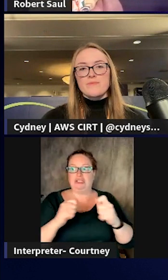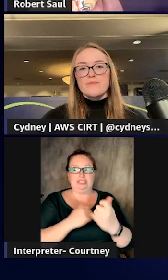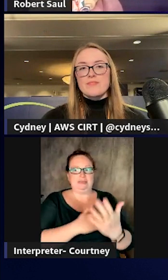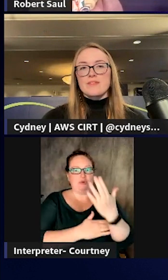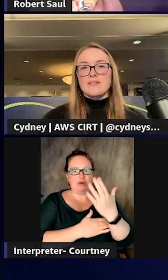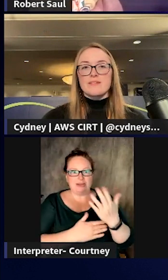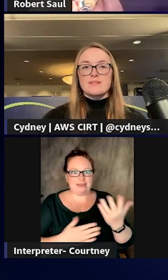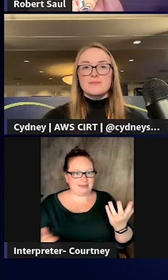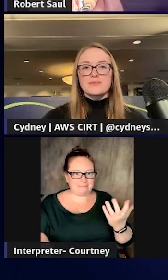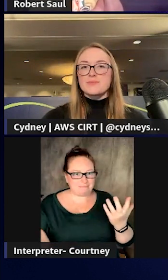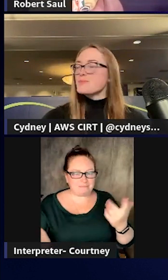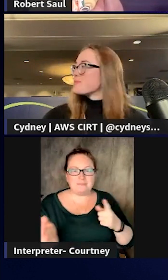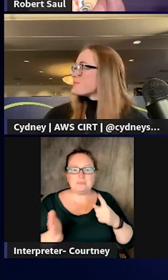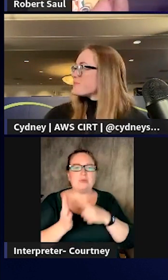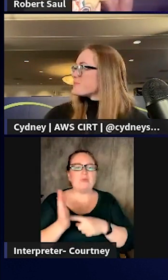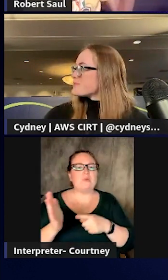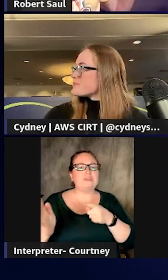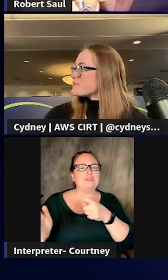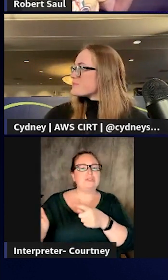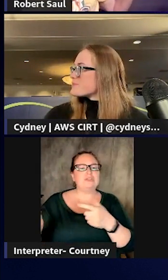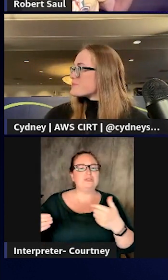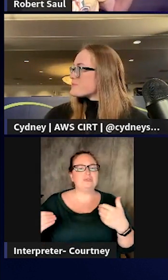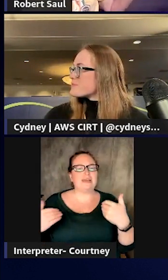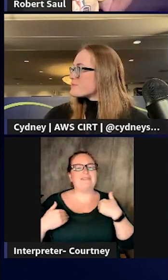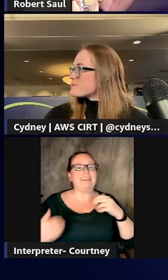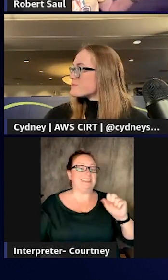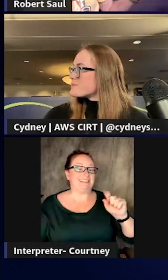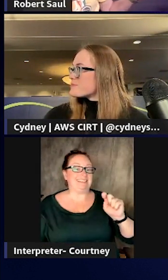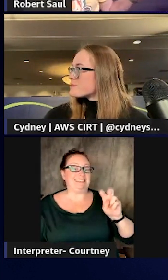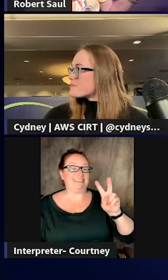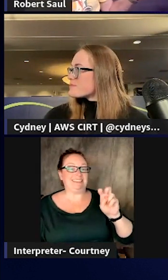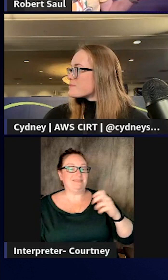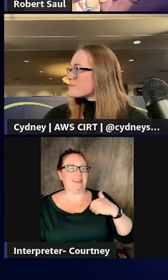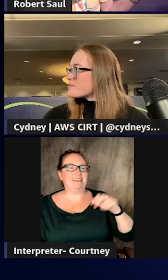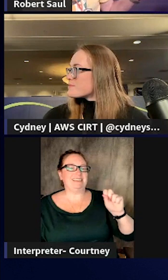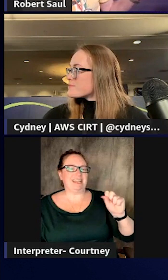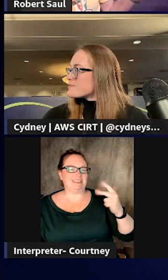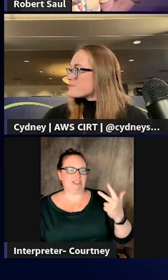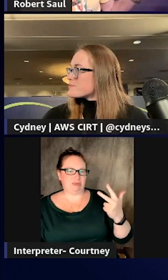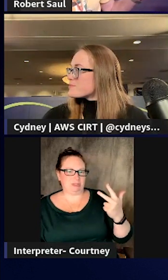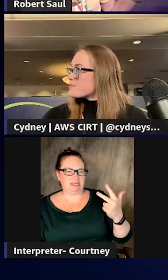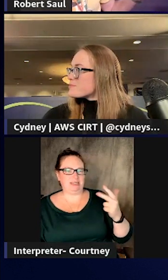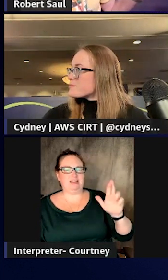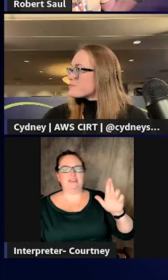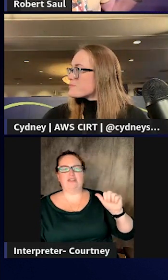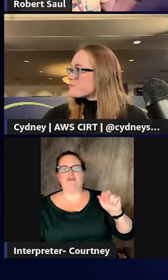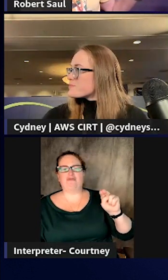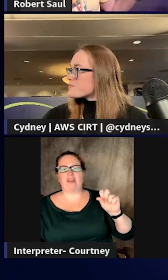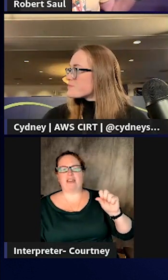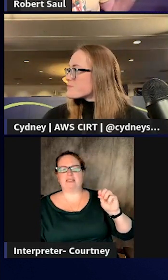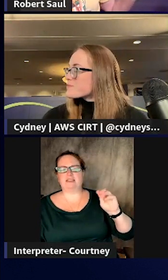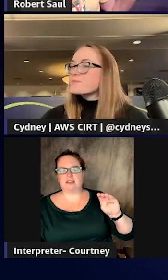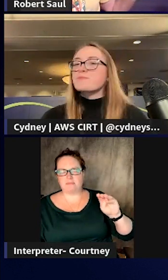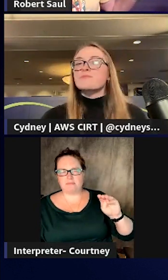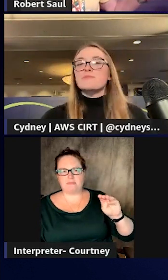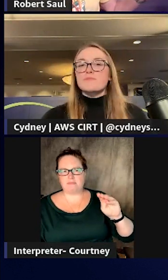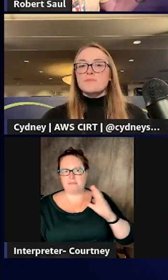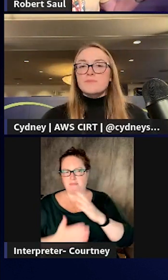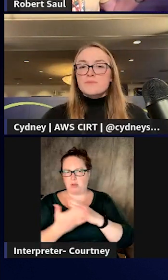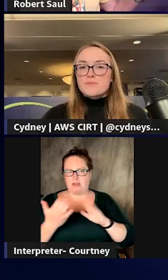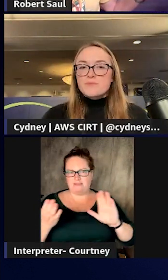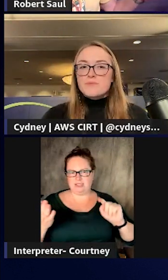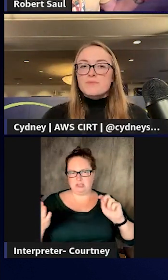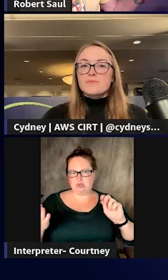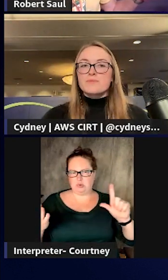What do you have? Steve's got an S3 ransom part of his toolkit he dropped